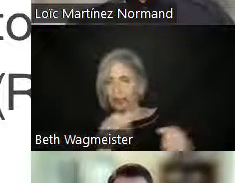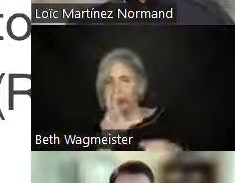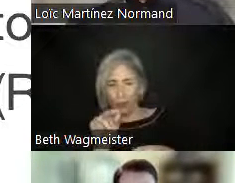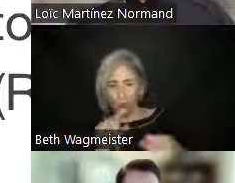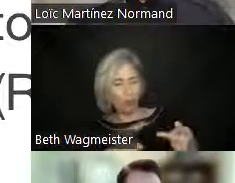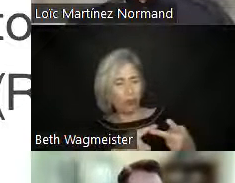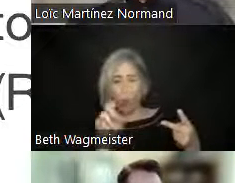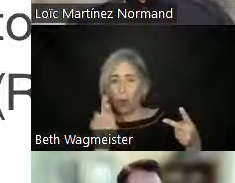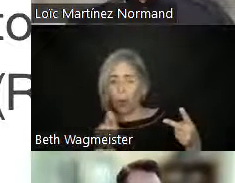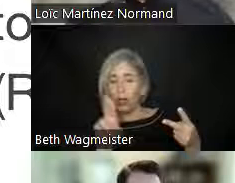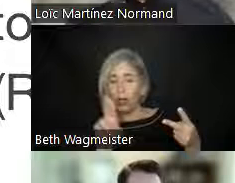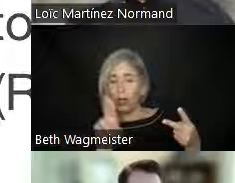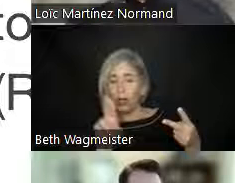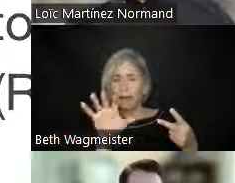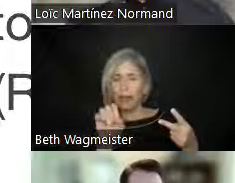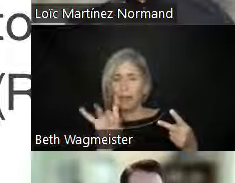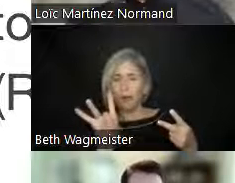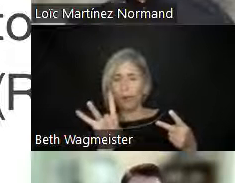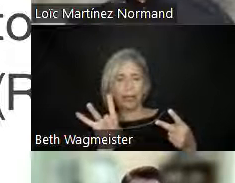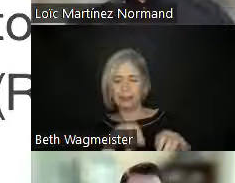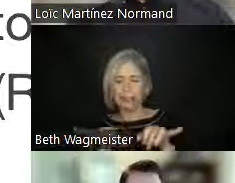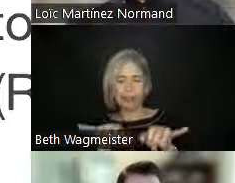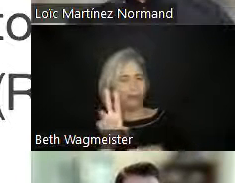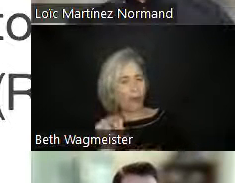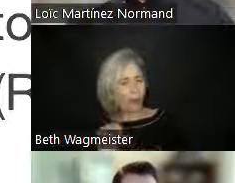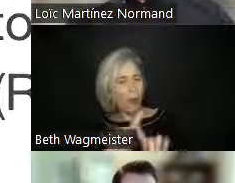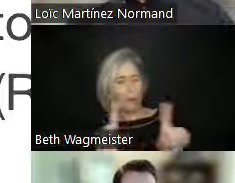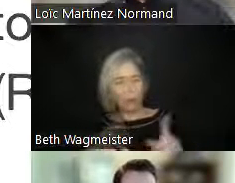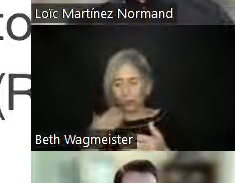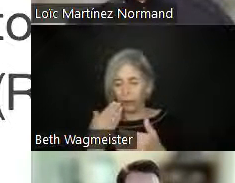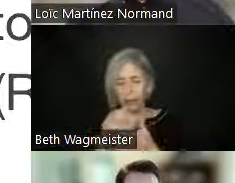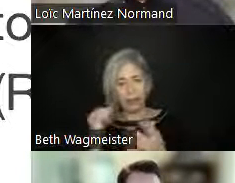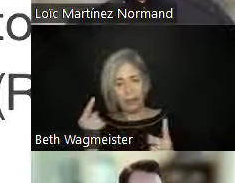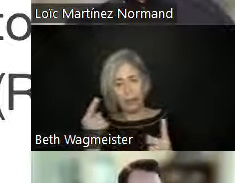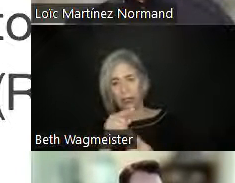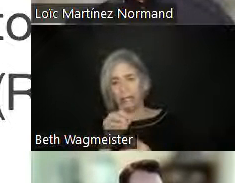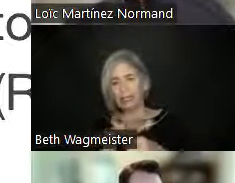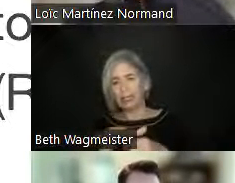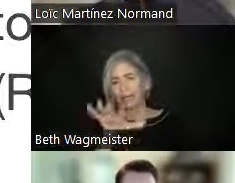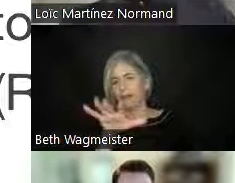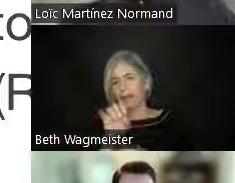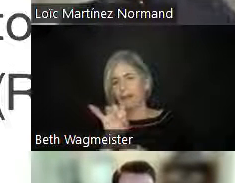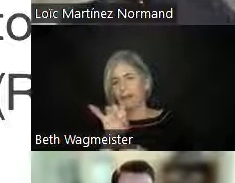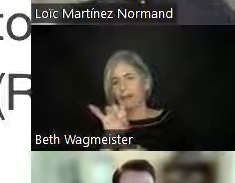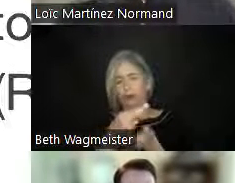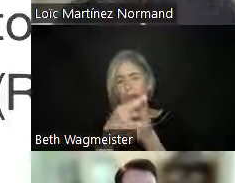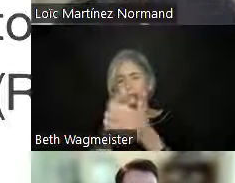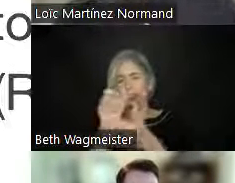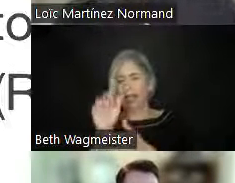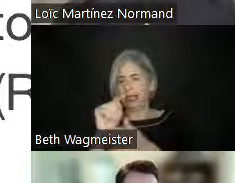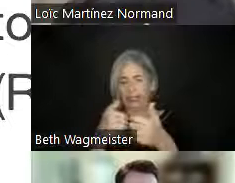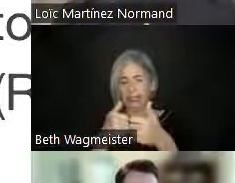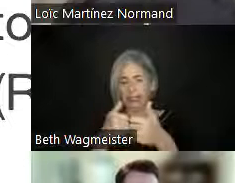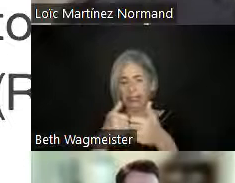to the US Section 508 standards. But coming to that, this Section 508 of the Rehabilitation Act, a separate law,